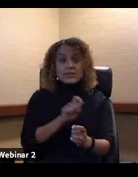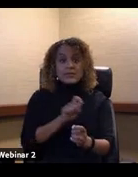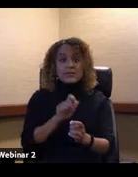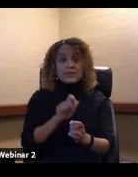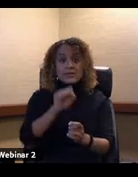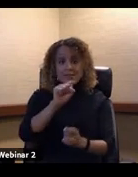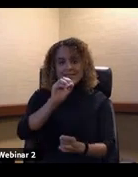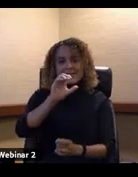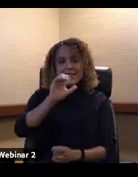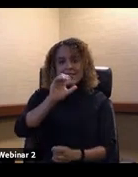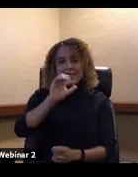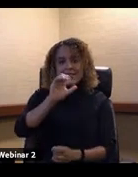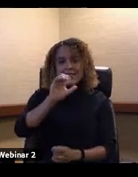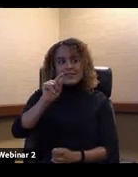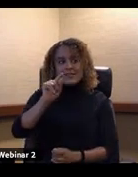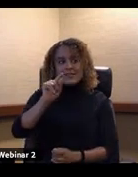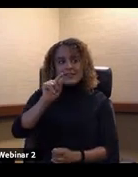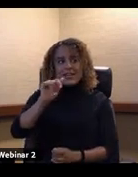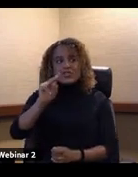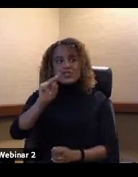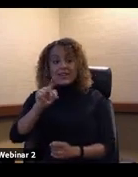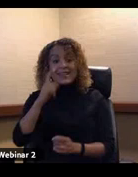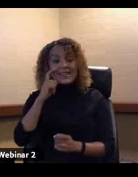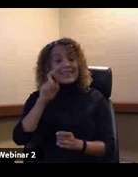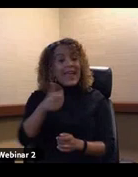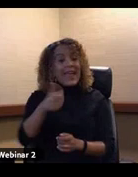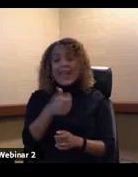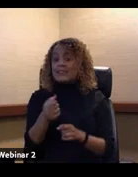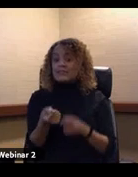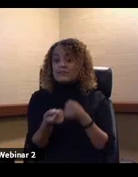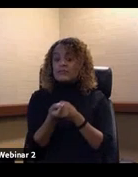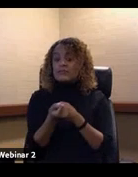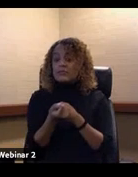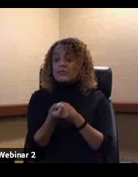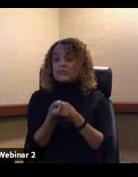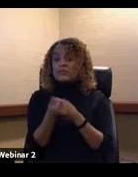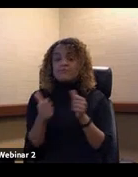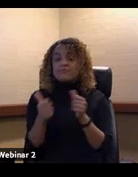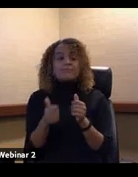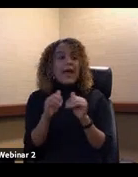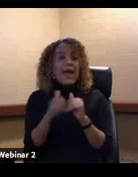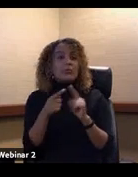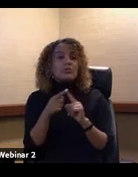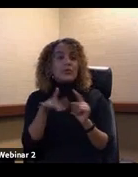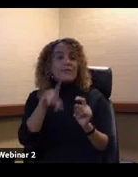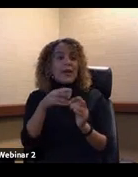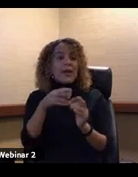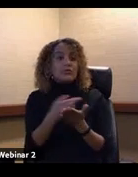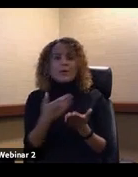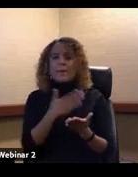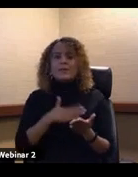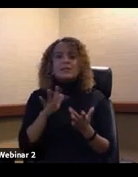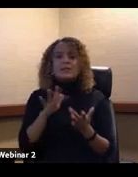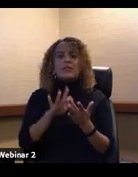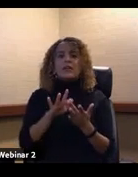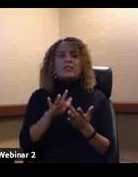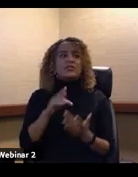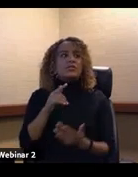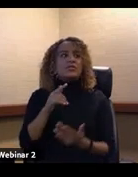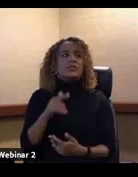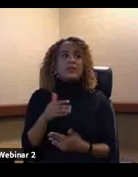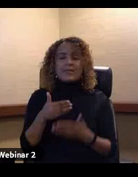program-specific solicitation. If you need any assistance in finding any of these resources, please contact the GFMD